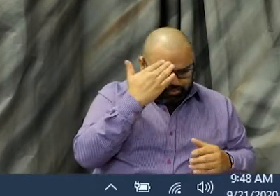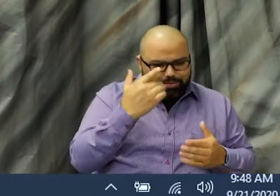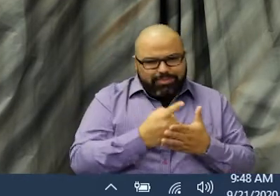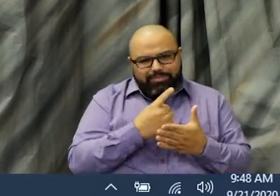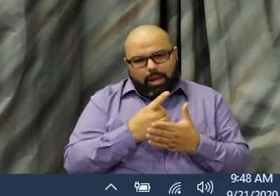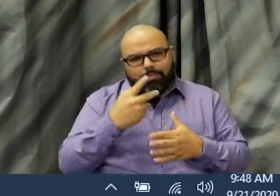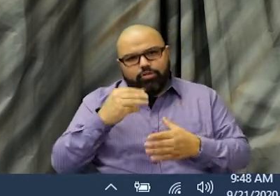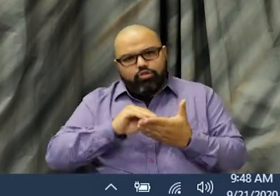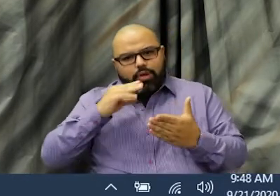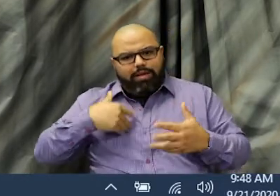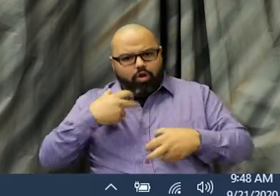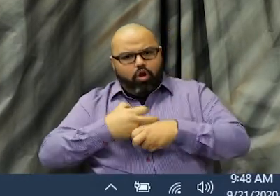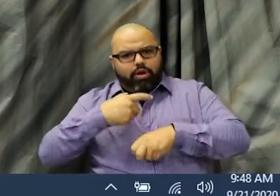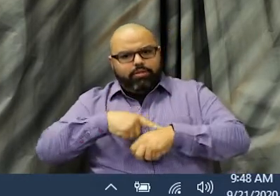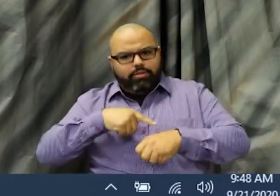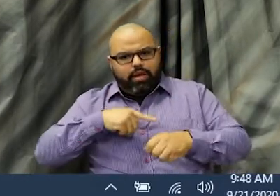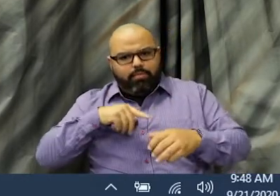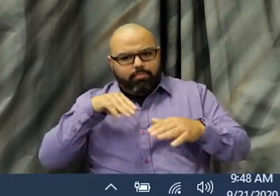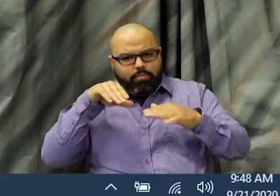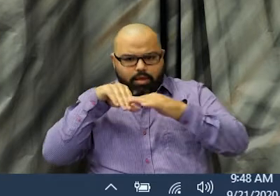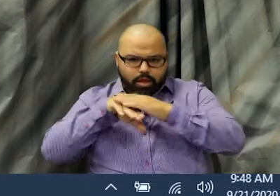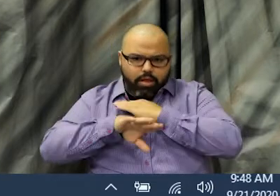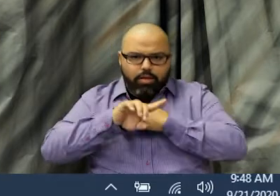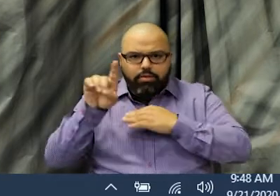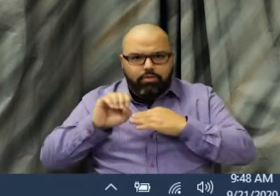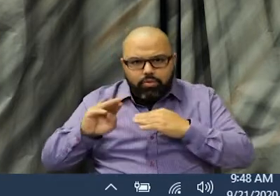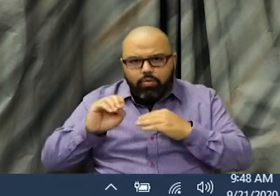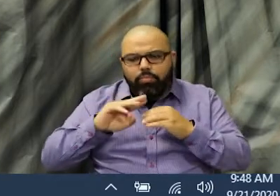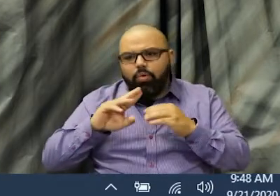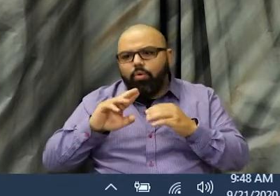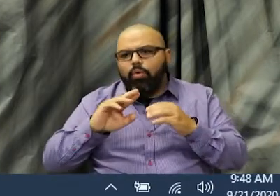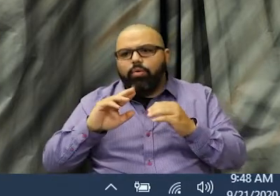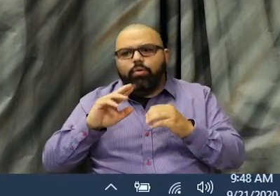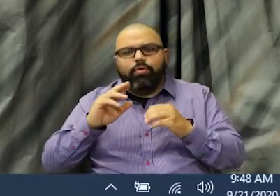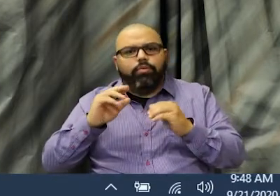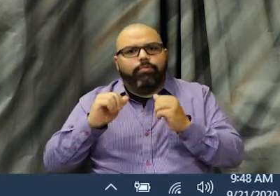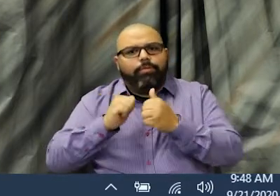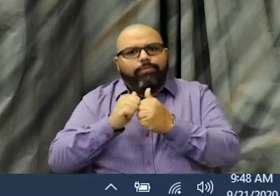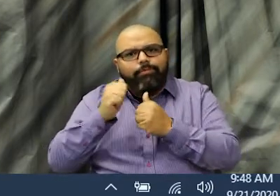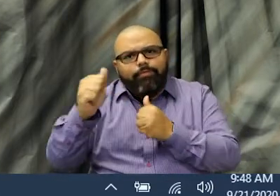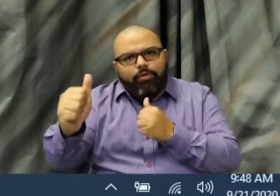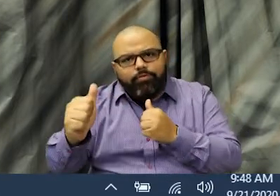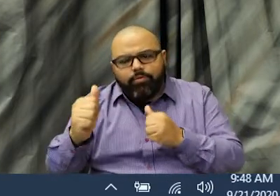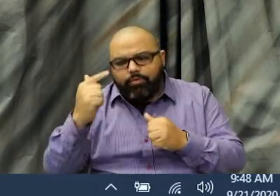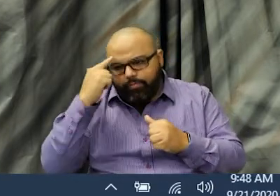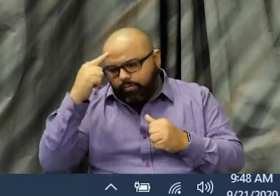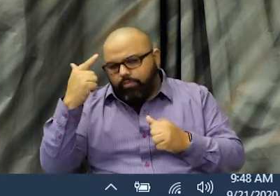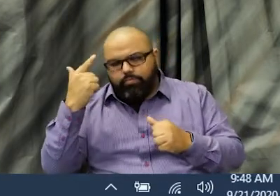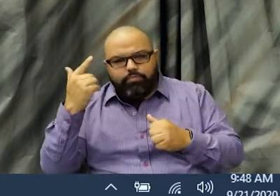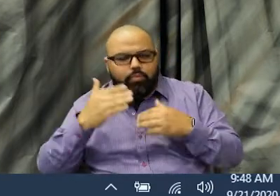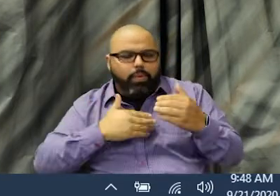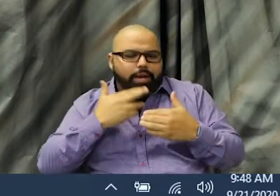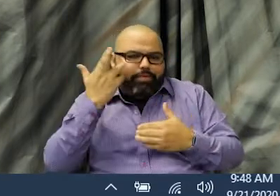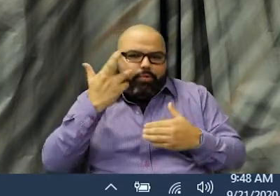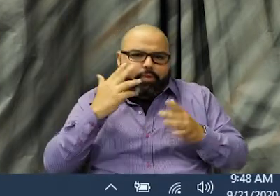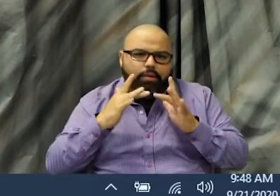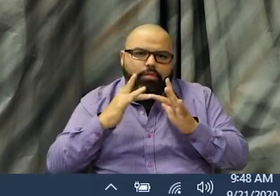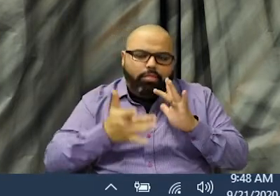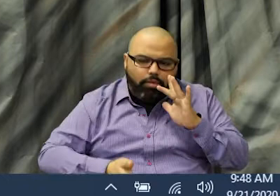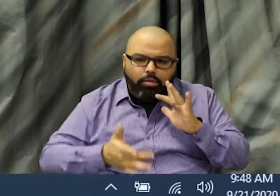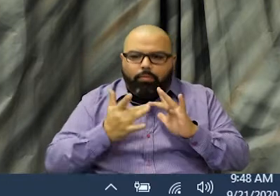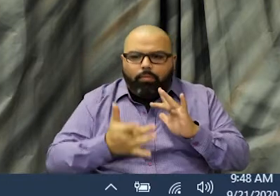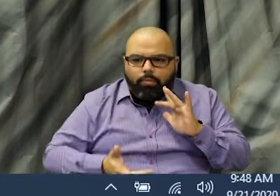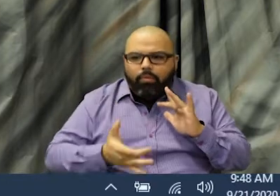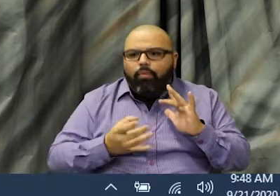because sometimes kids have difficulty coming into Zoom or into your virtual setting because of whatever reason, their